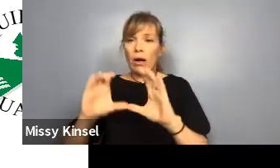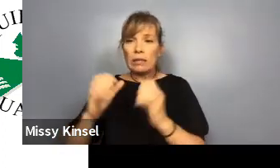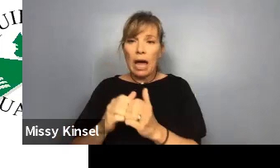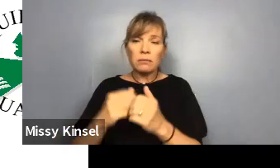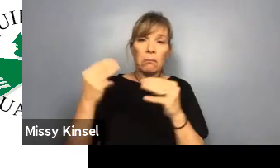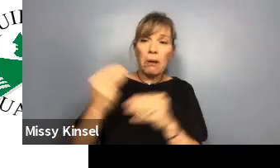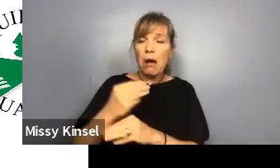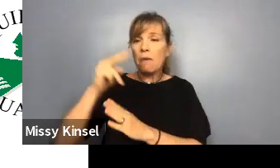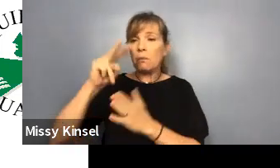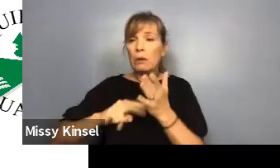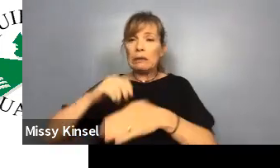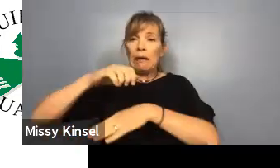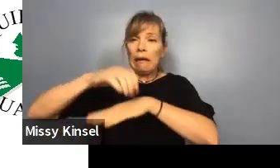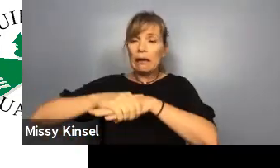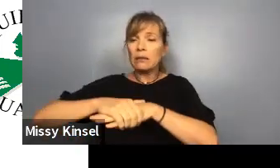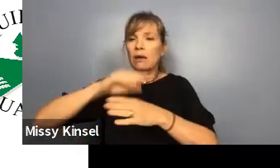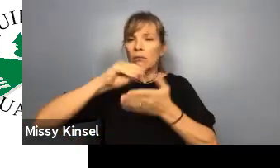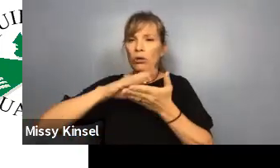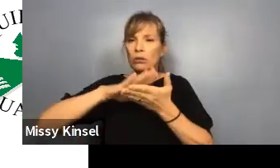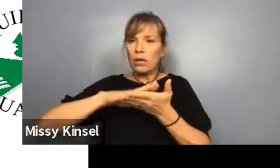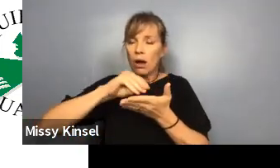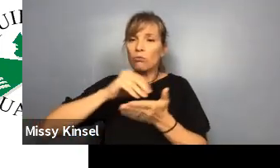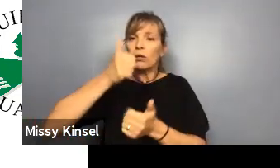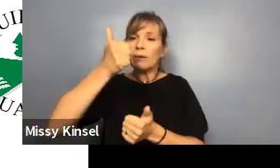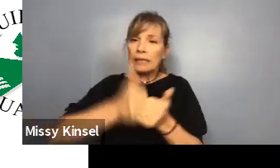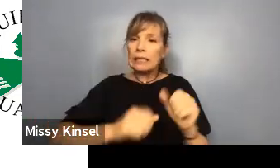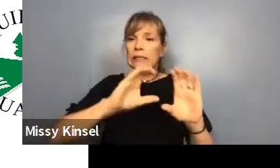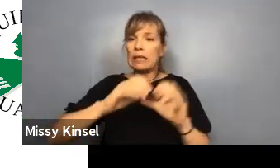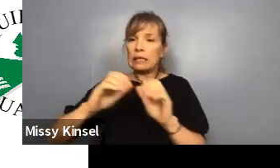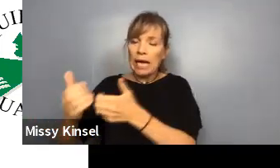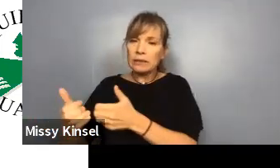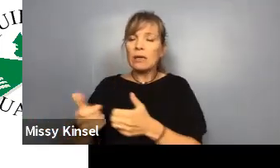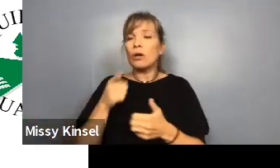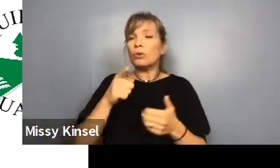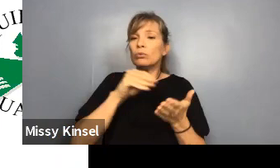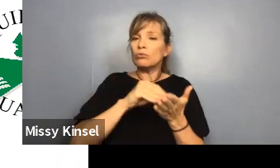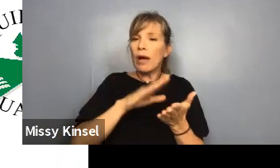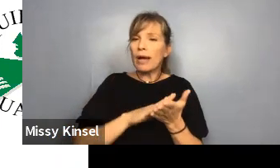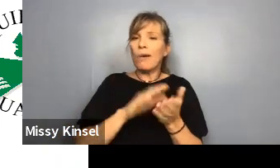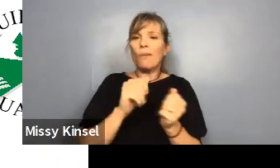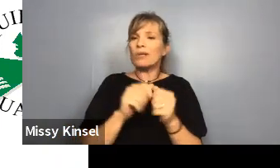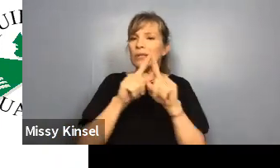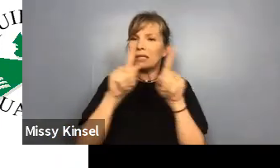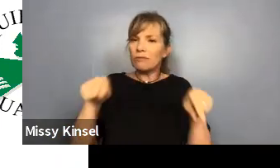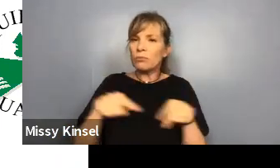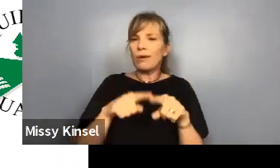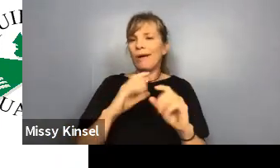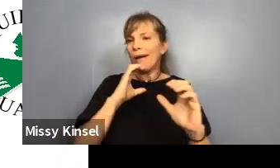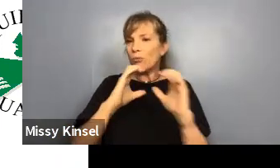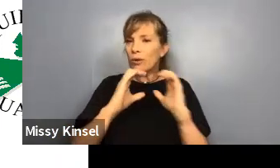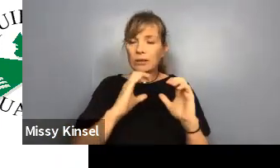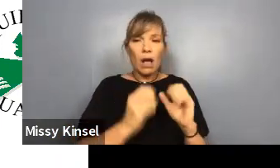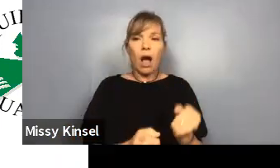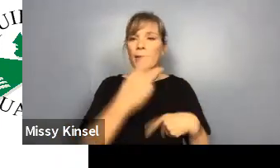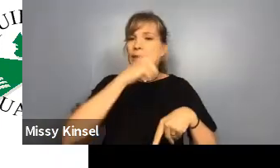good idea to keep track of all of that. You can track with these forms communication or contact with the